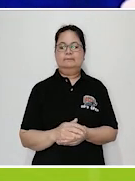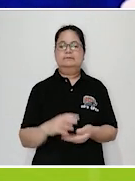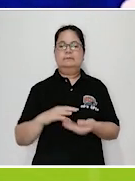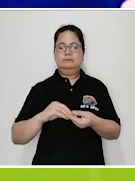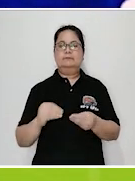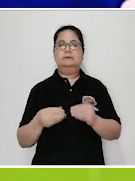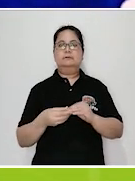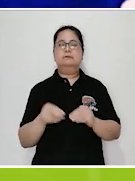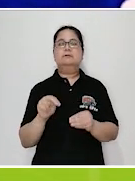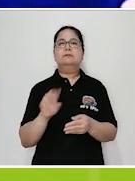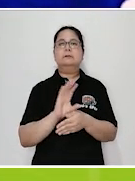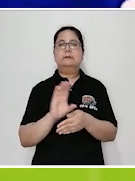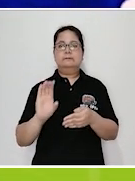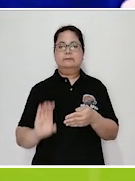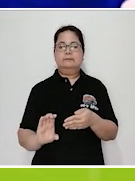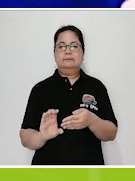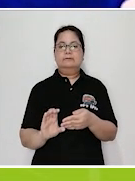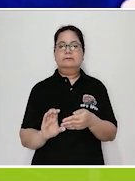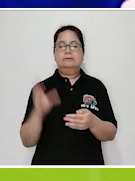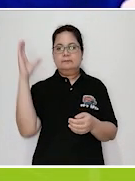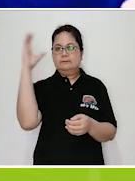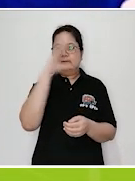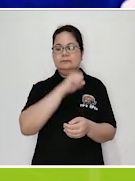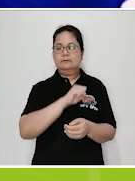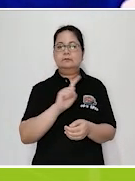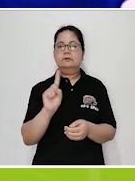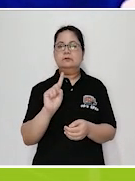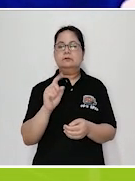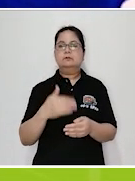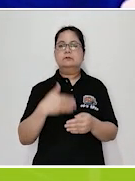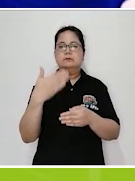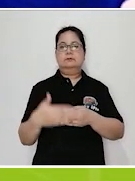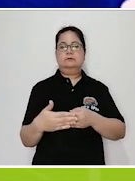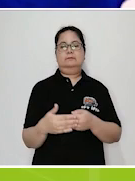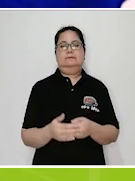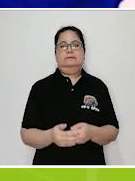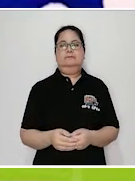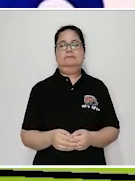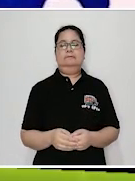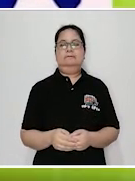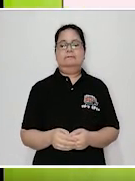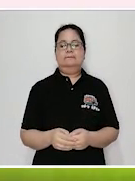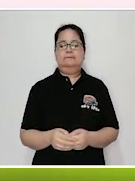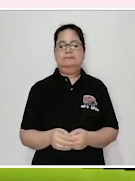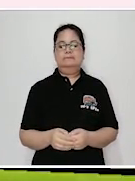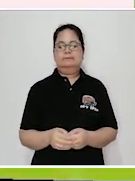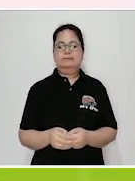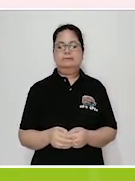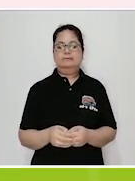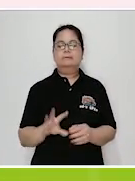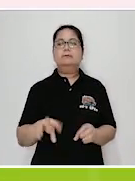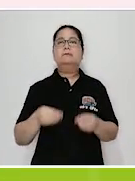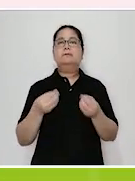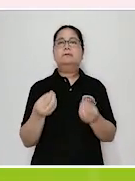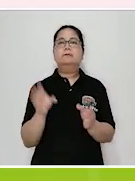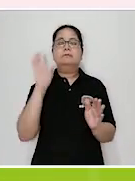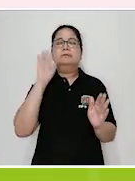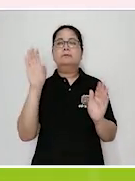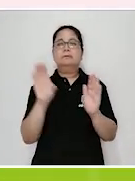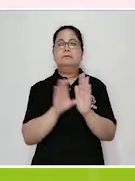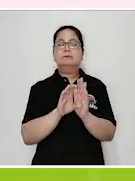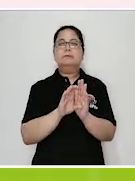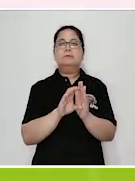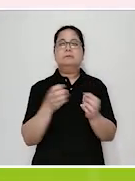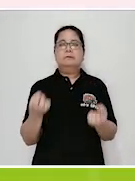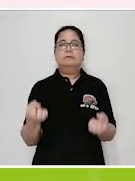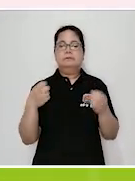Another story needs to be completed by predicting what comes next. The given pictures